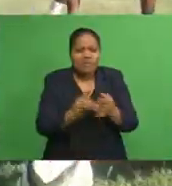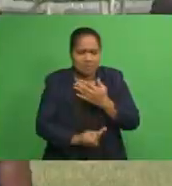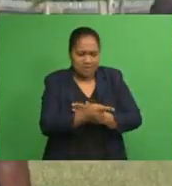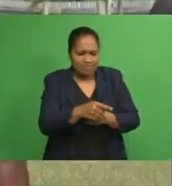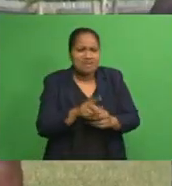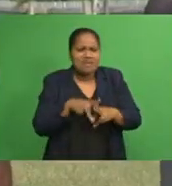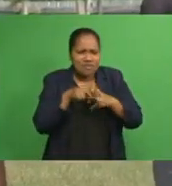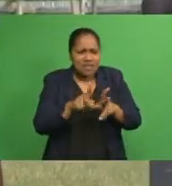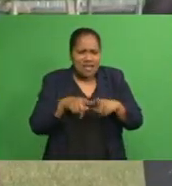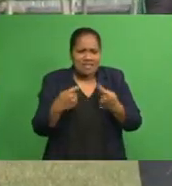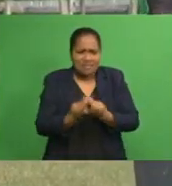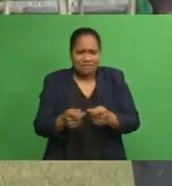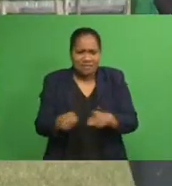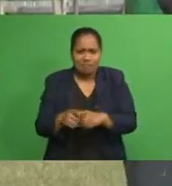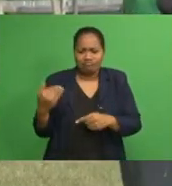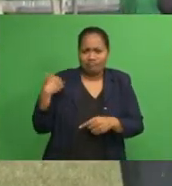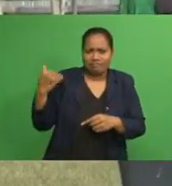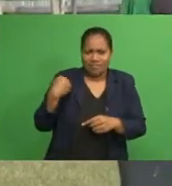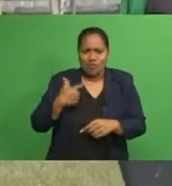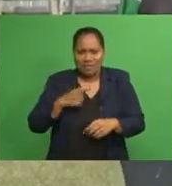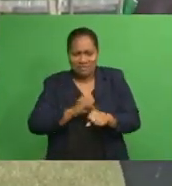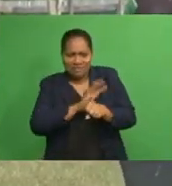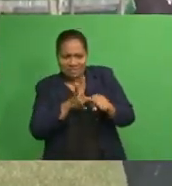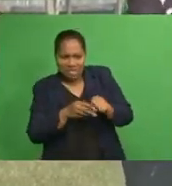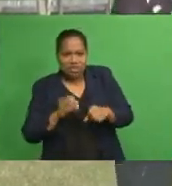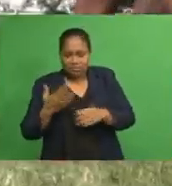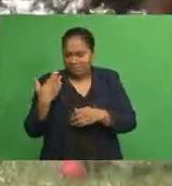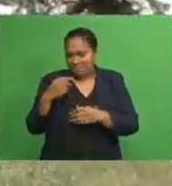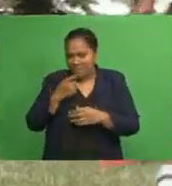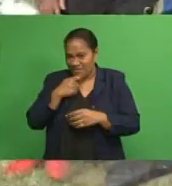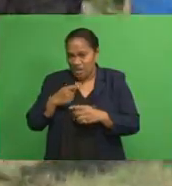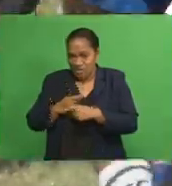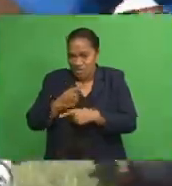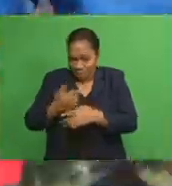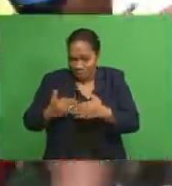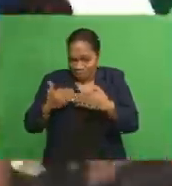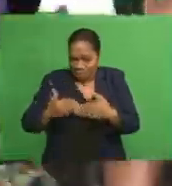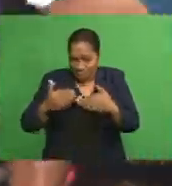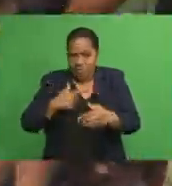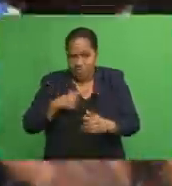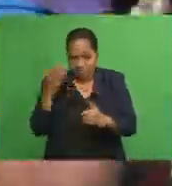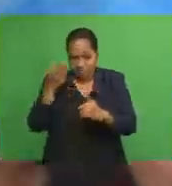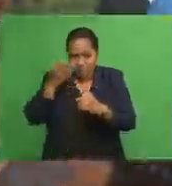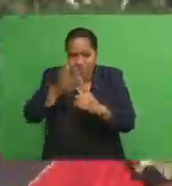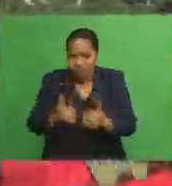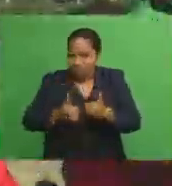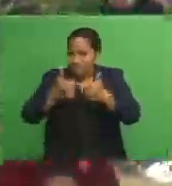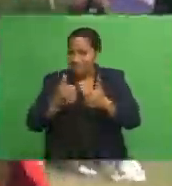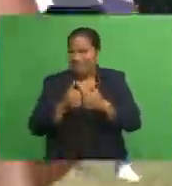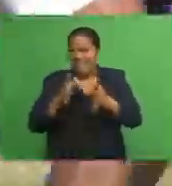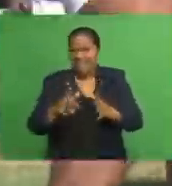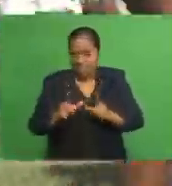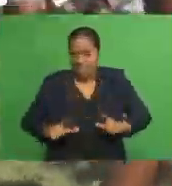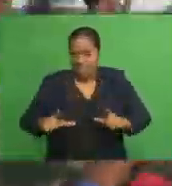coronavirus. However, the side has made use of the past few weeks as they aim for a good start to the local rugby